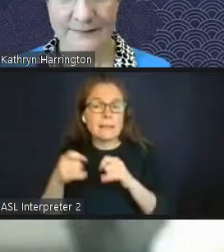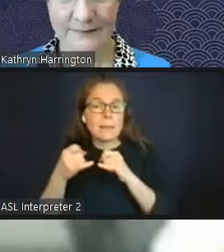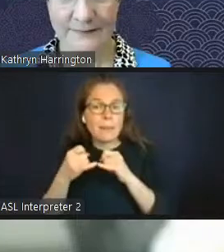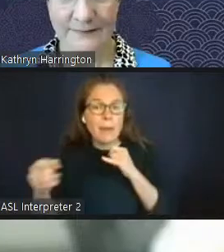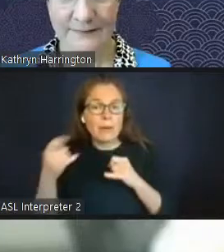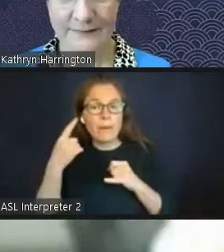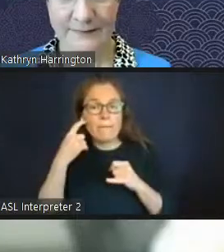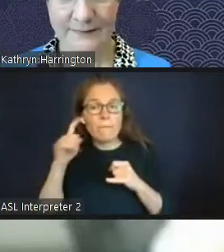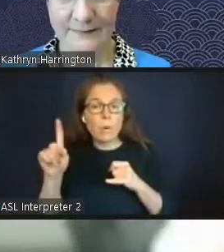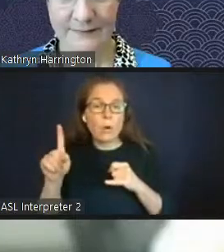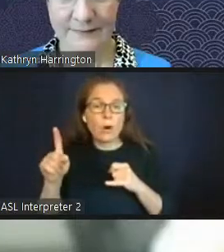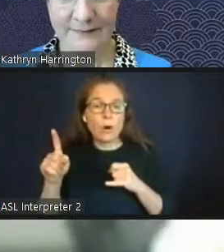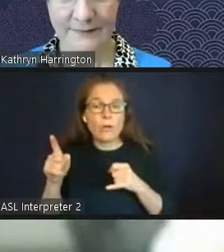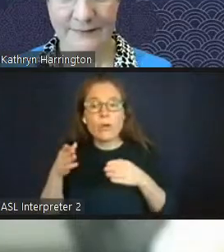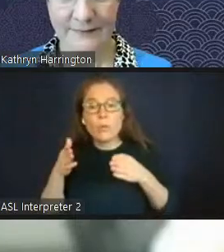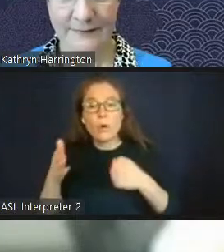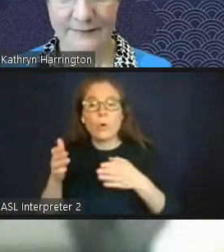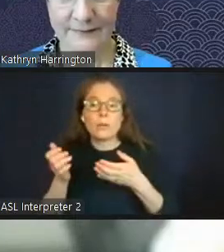District for roads.